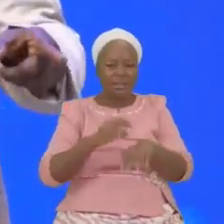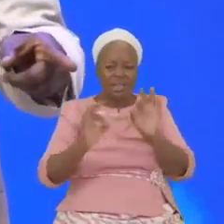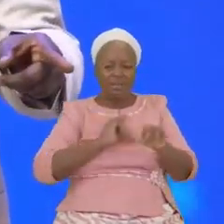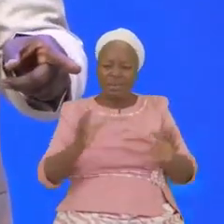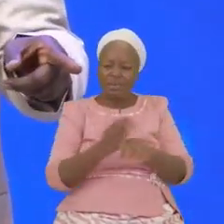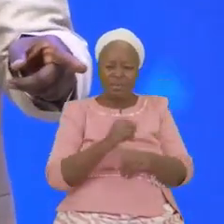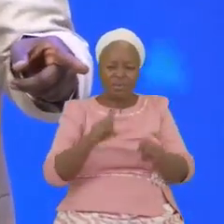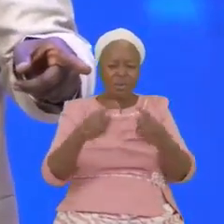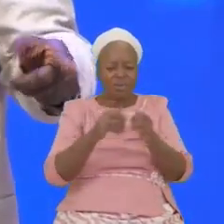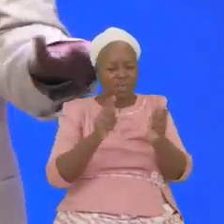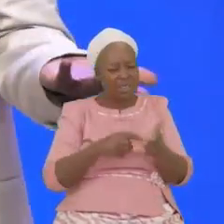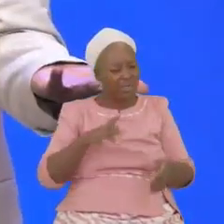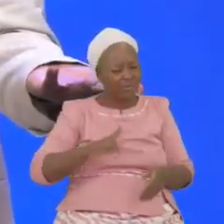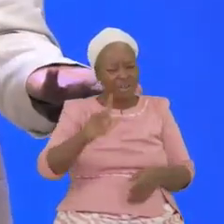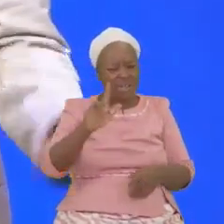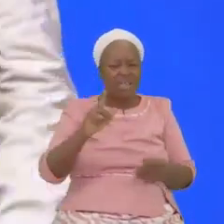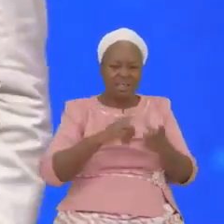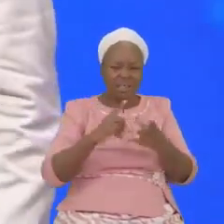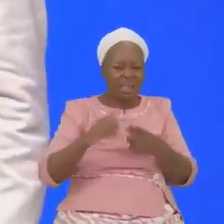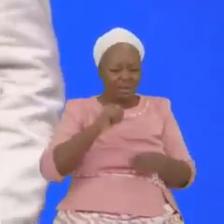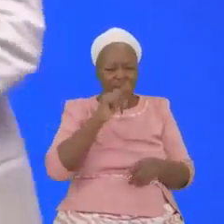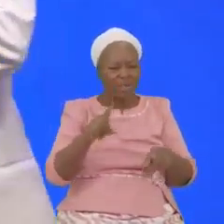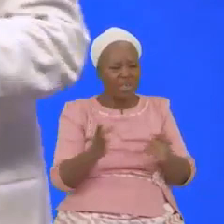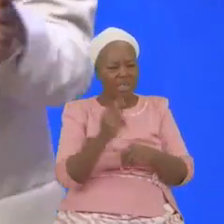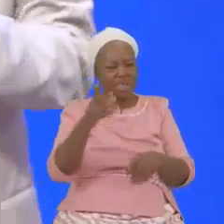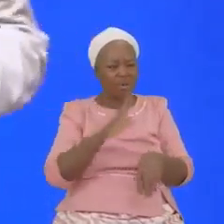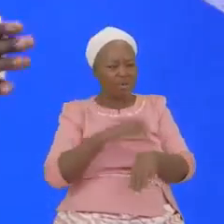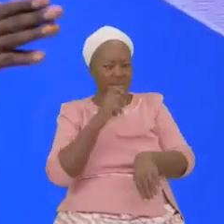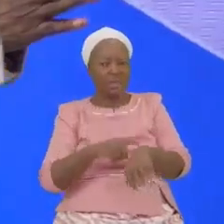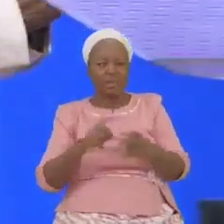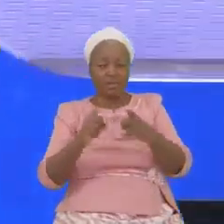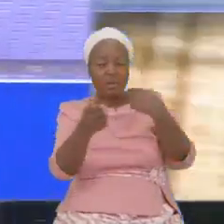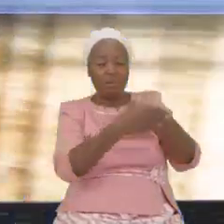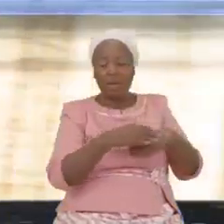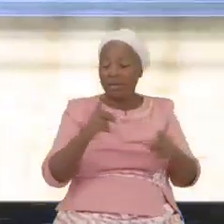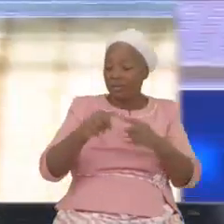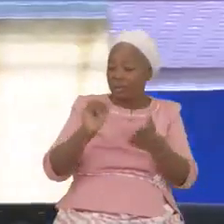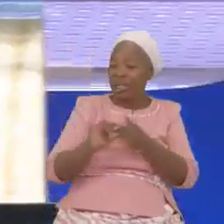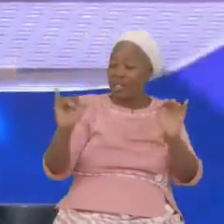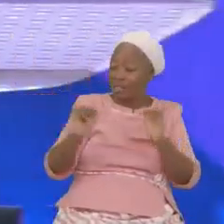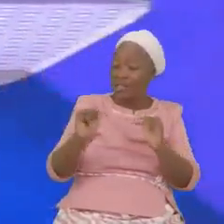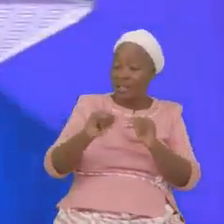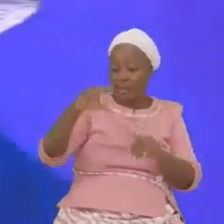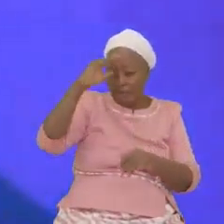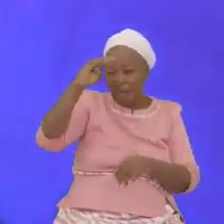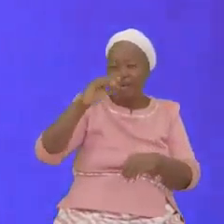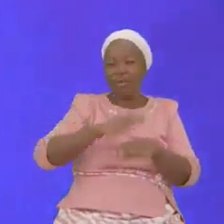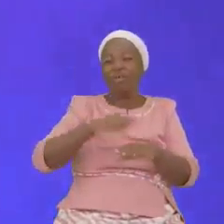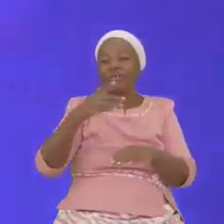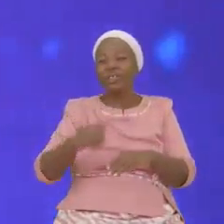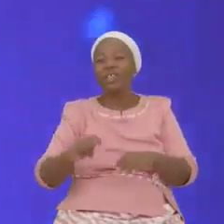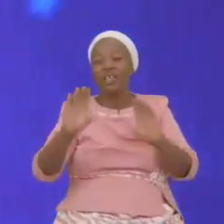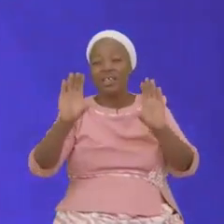this flight, then I'm not going to get there. And so he came back to the same counter and to